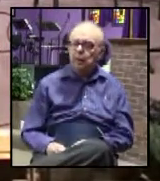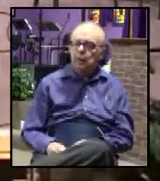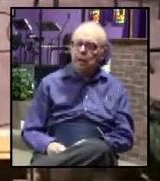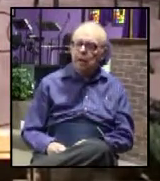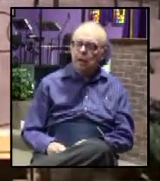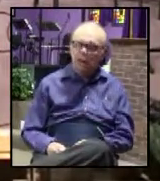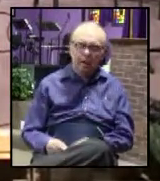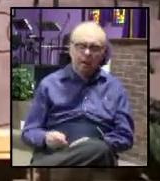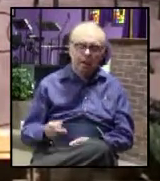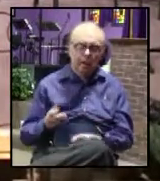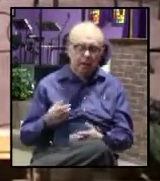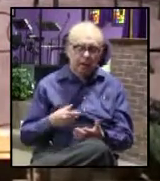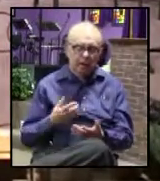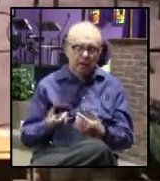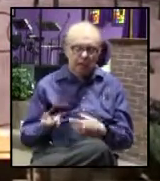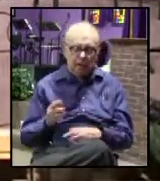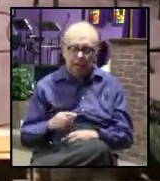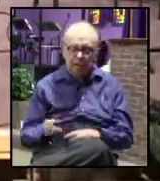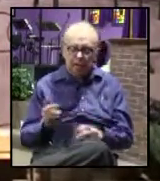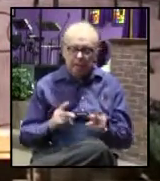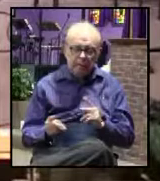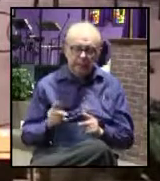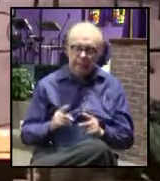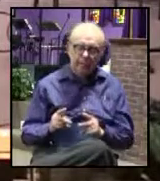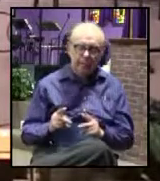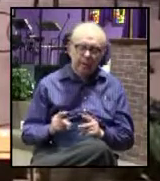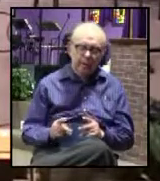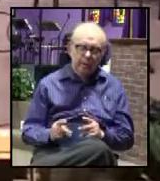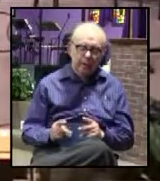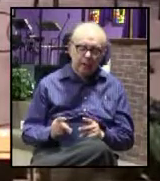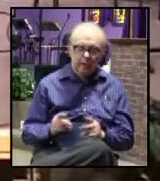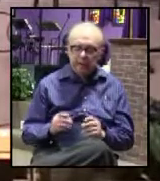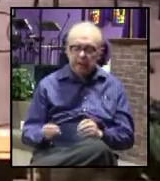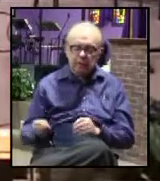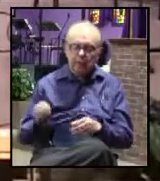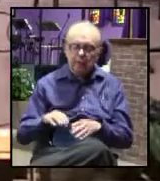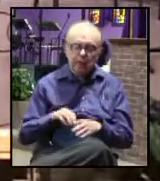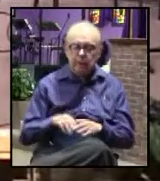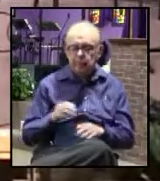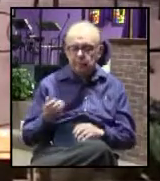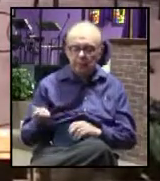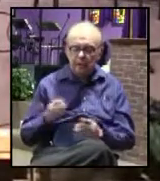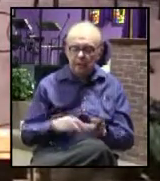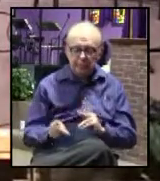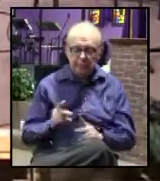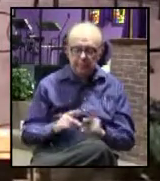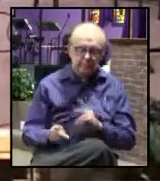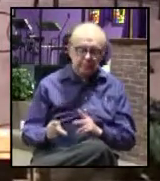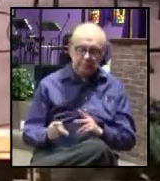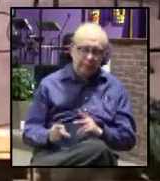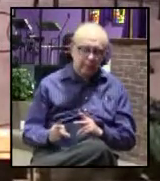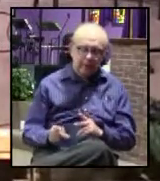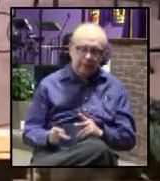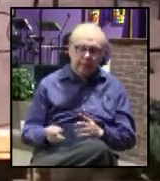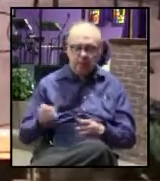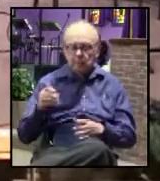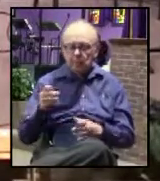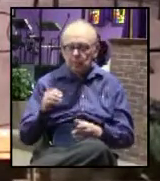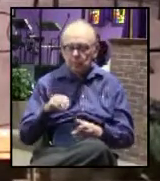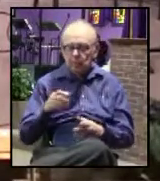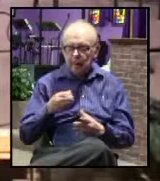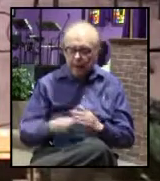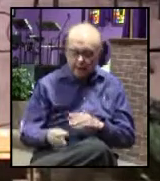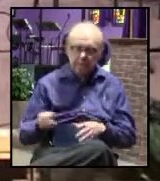Which subsequently then they can pour out into other people so that those people can pour into someone